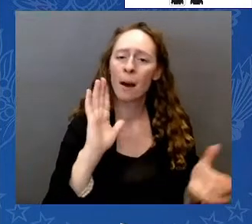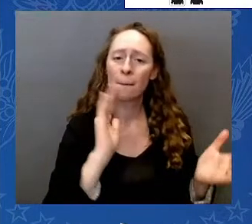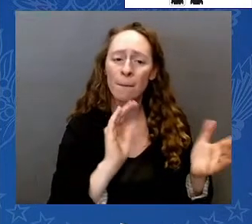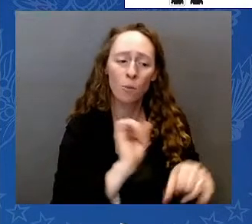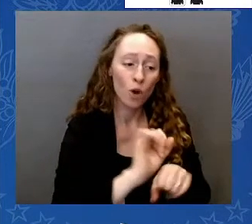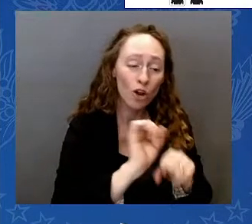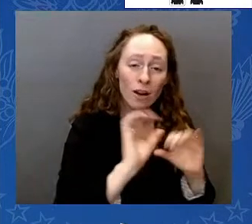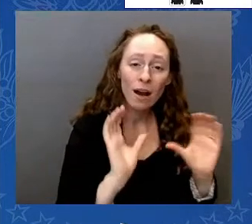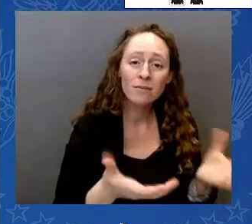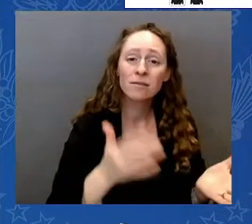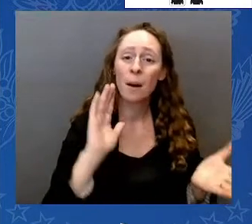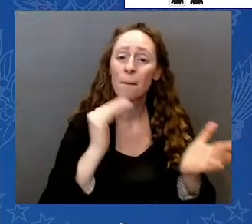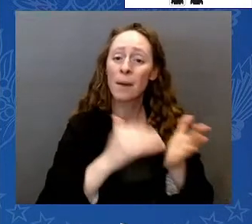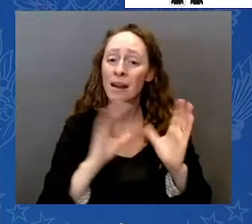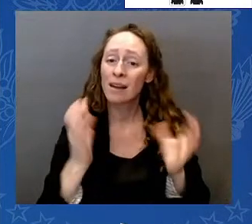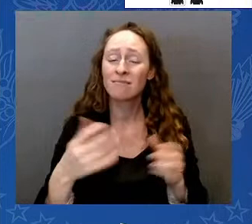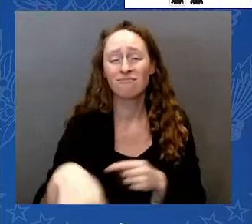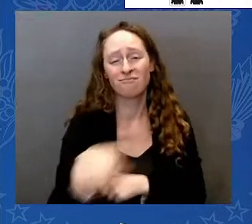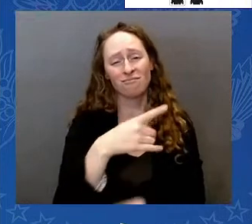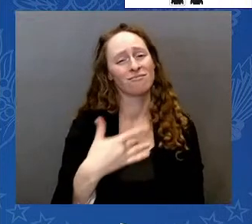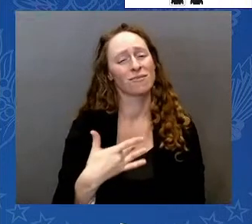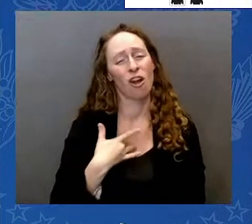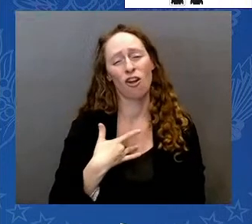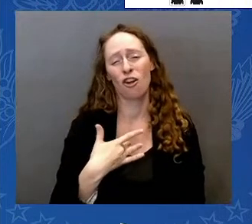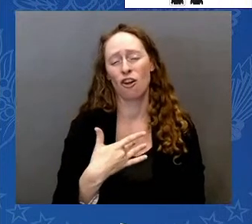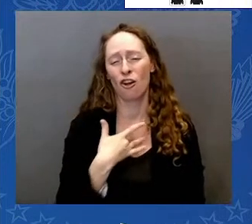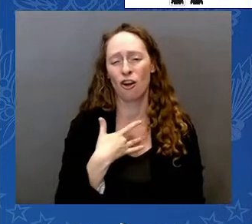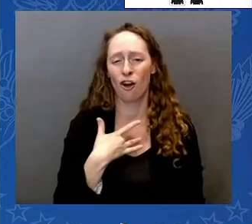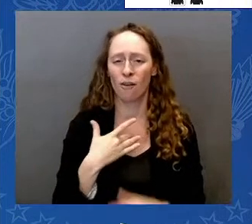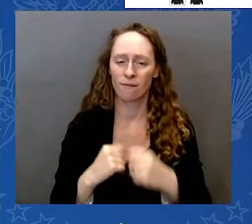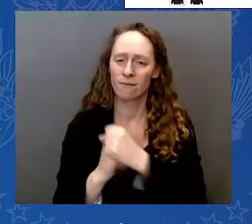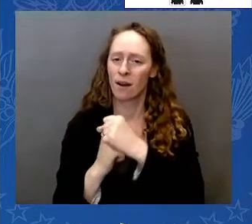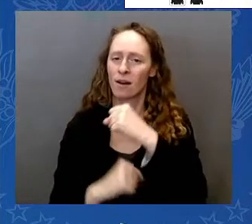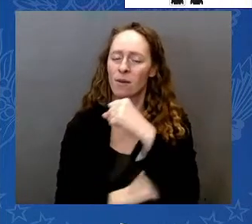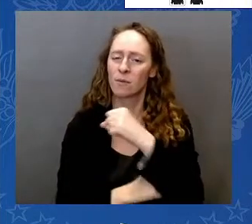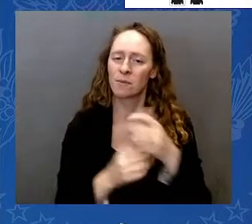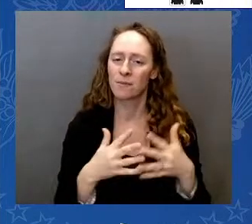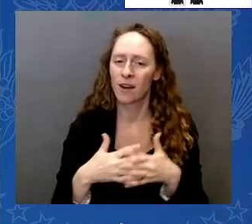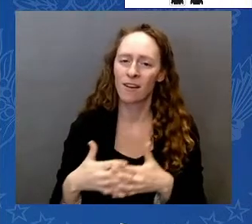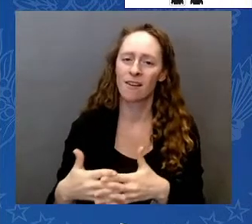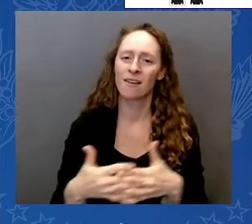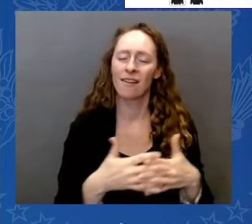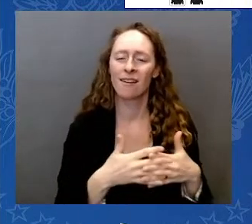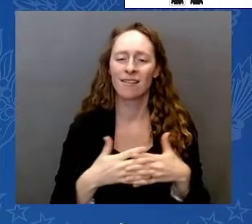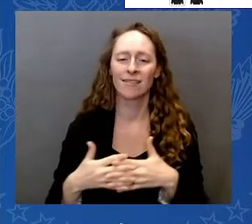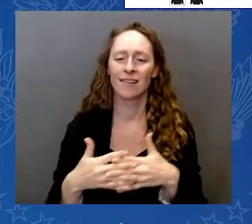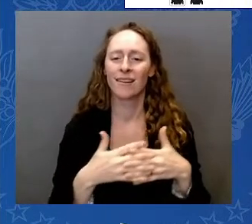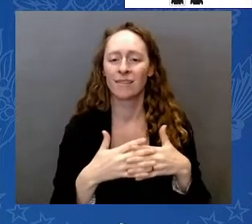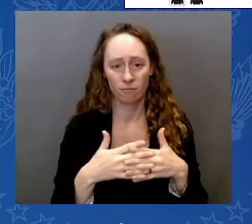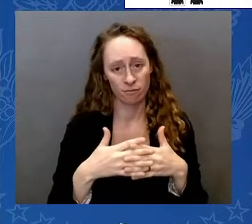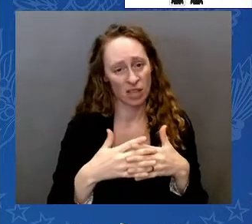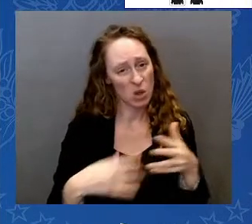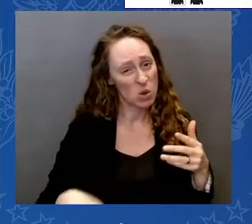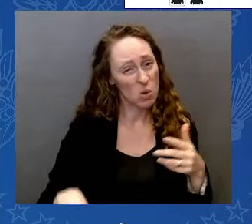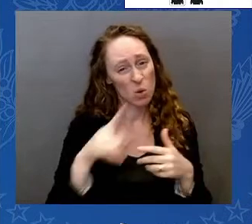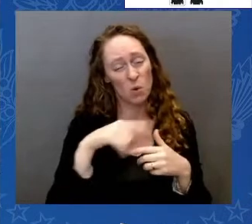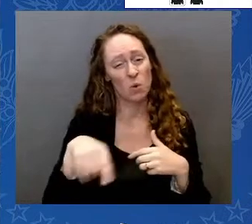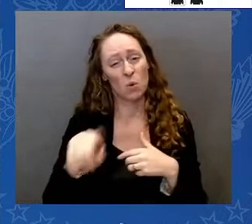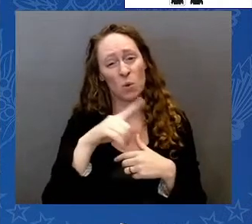class built America. Pretty sure the phrase is breaking their backs, but okay. Class. For real.